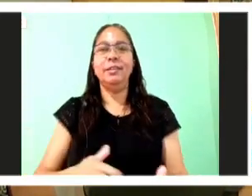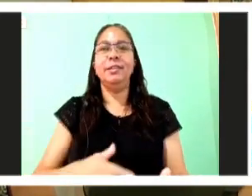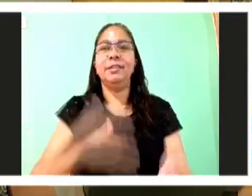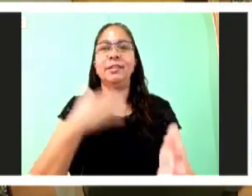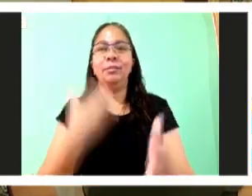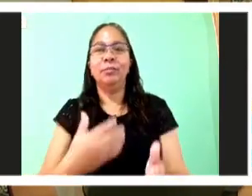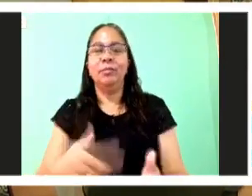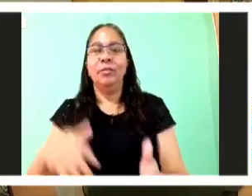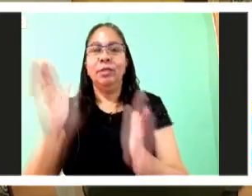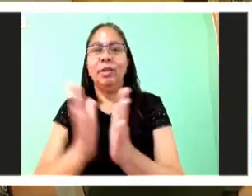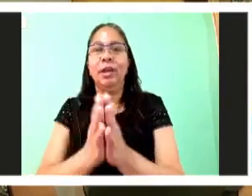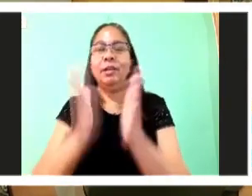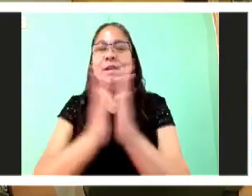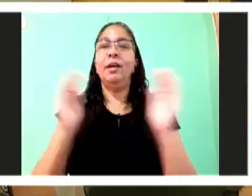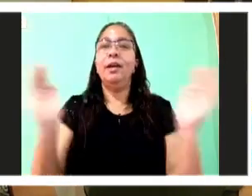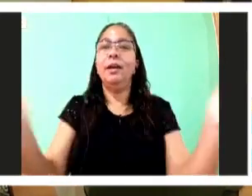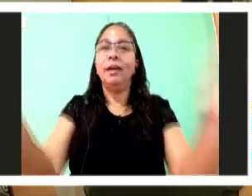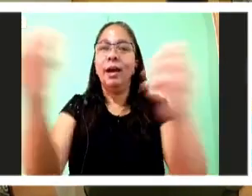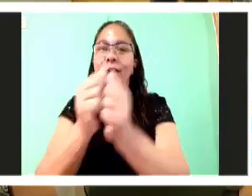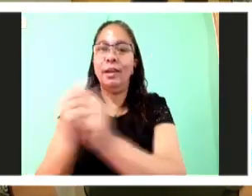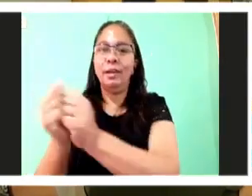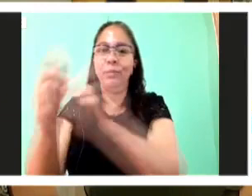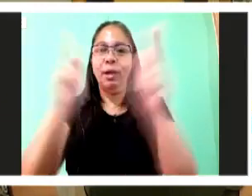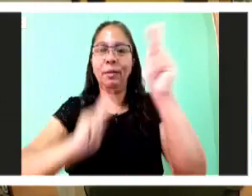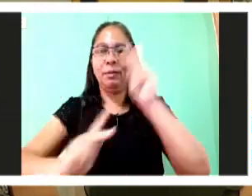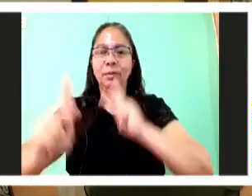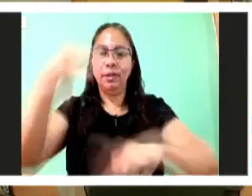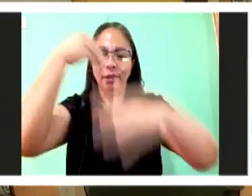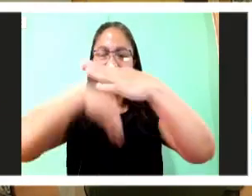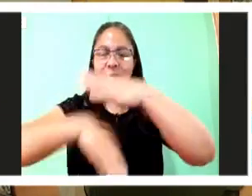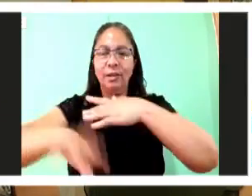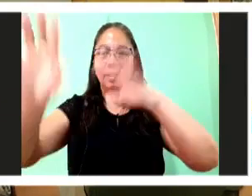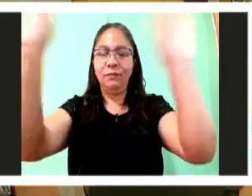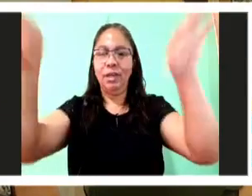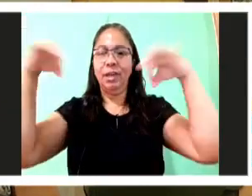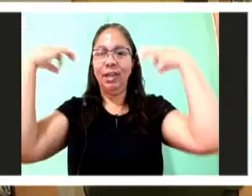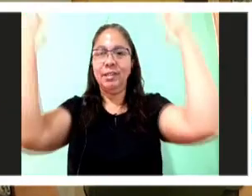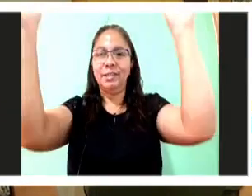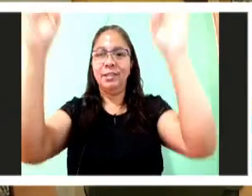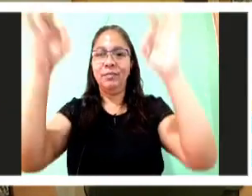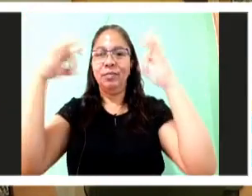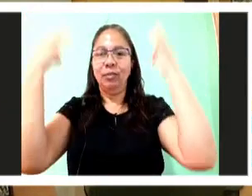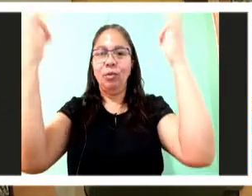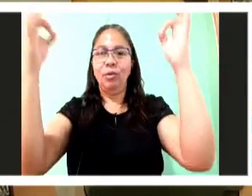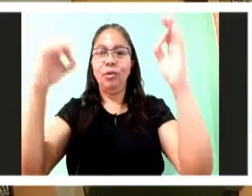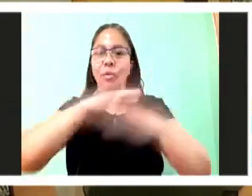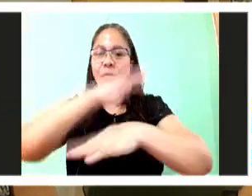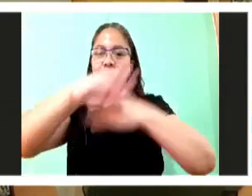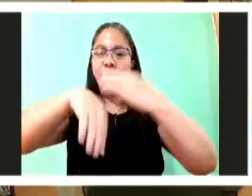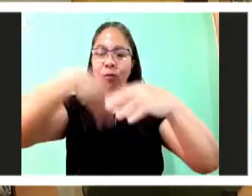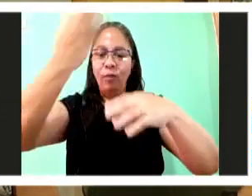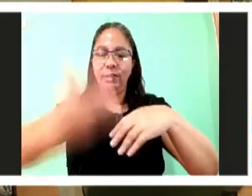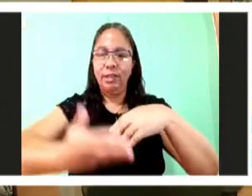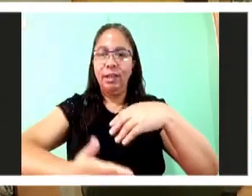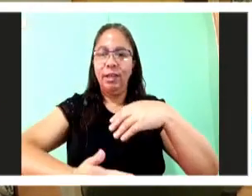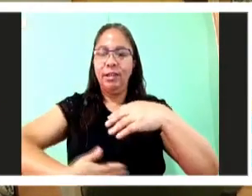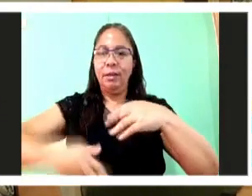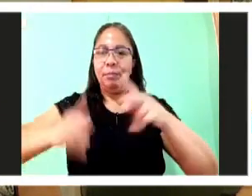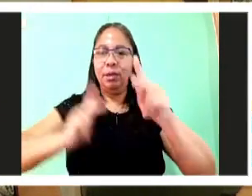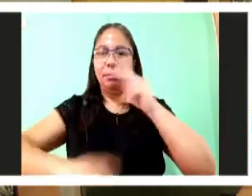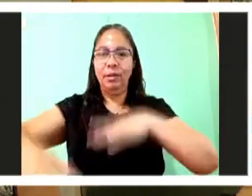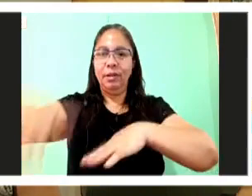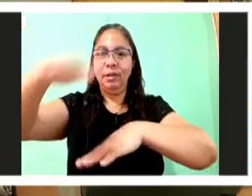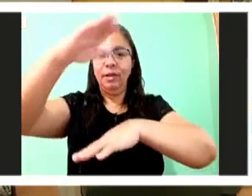eat. Gather the people, enter the feast. All are invited, the greatest